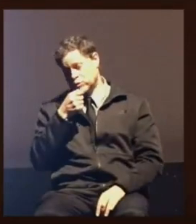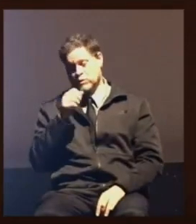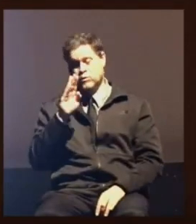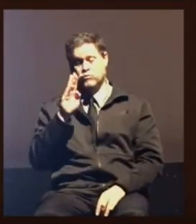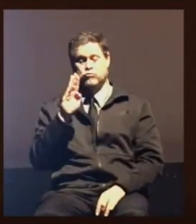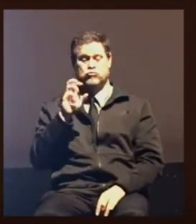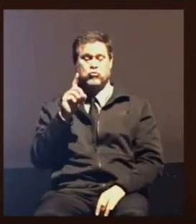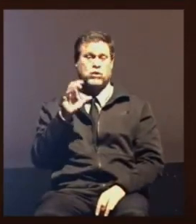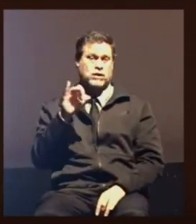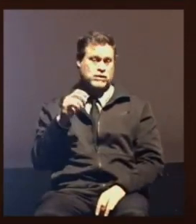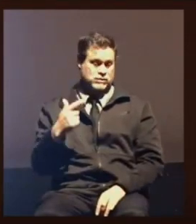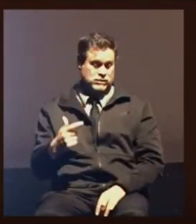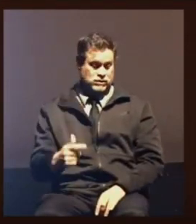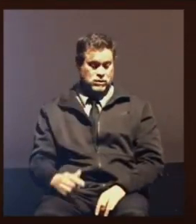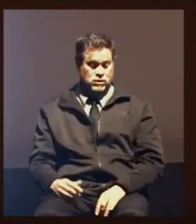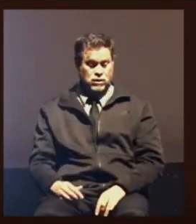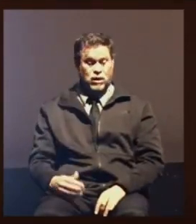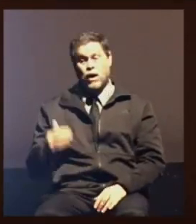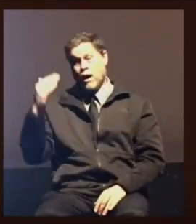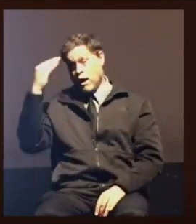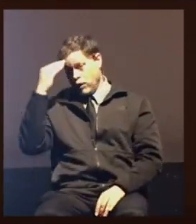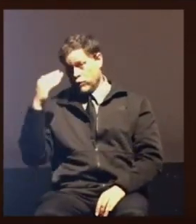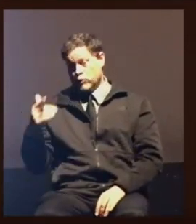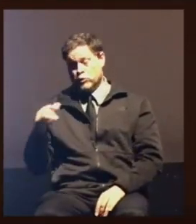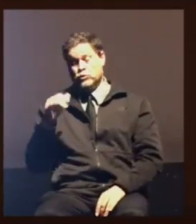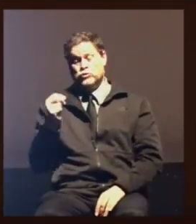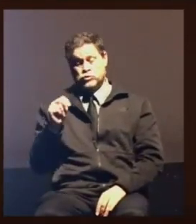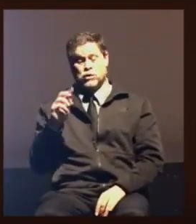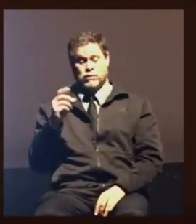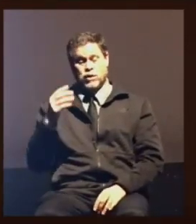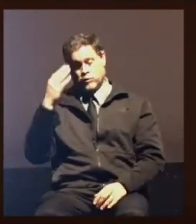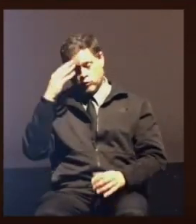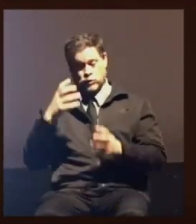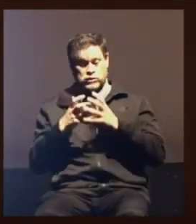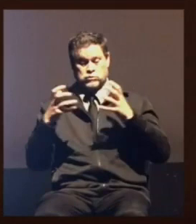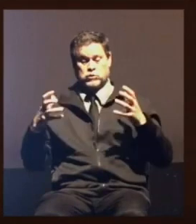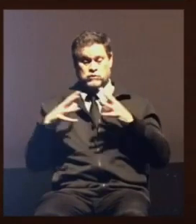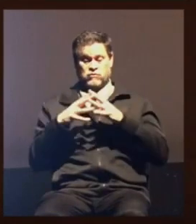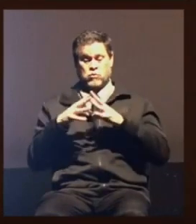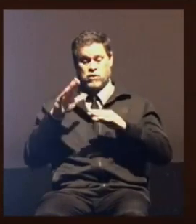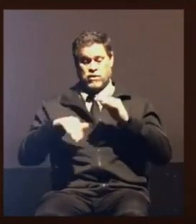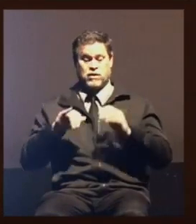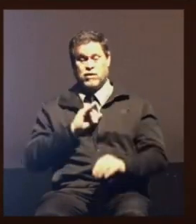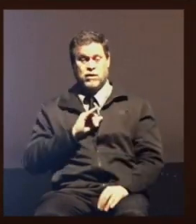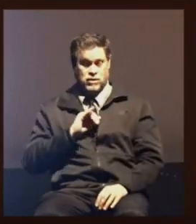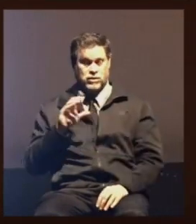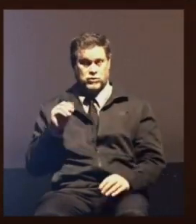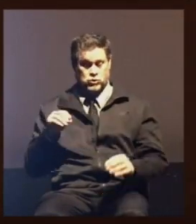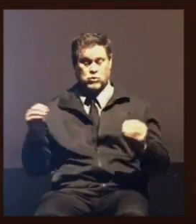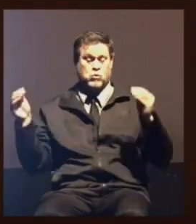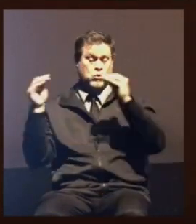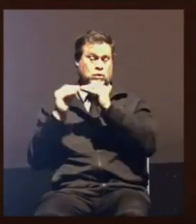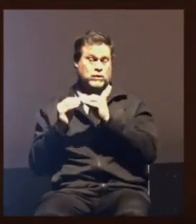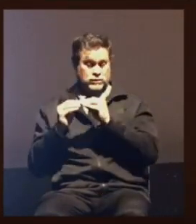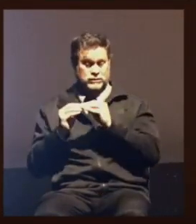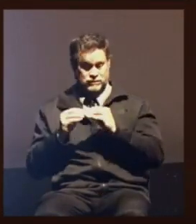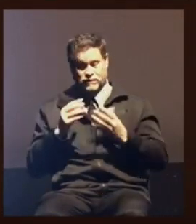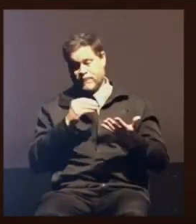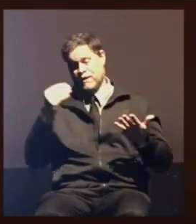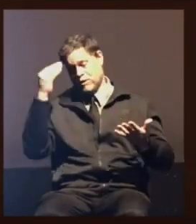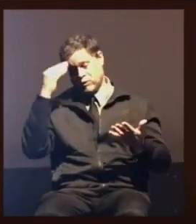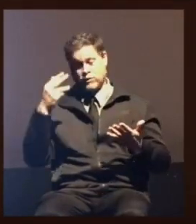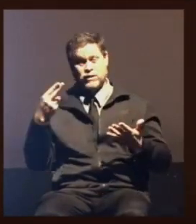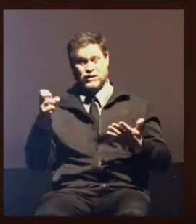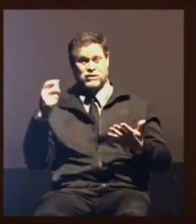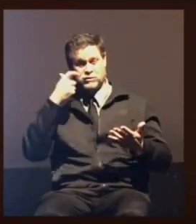Well, I knew John Madden knew as much football as I did, and more, or more. And I knew he